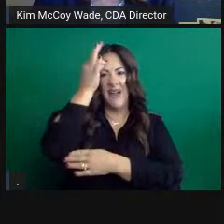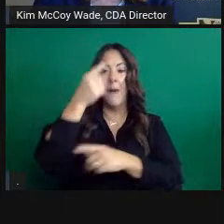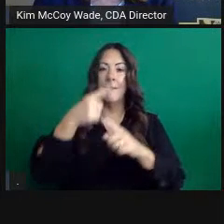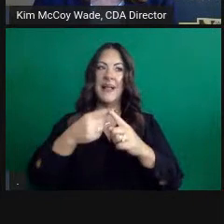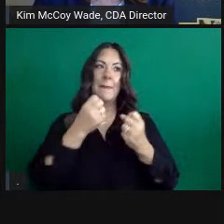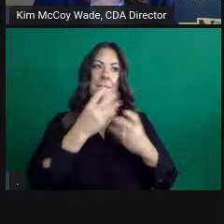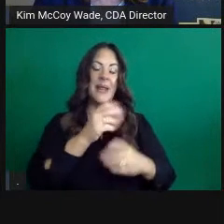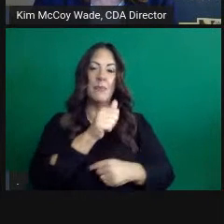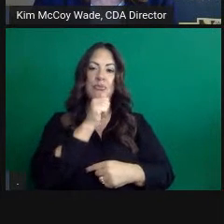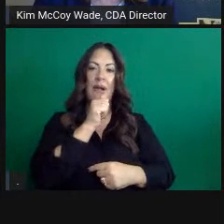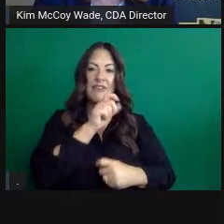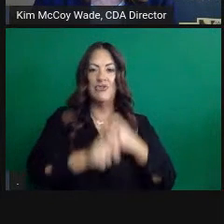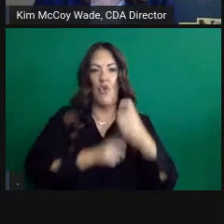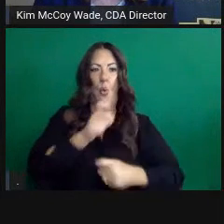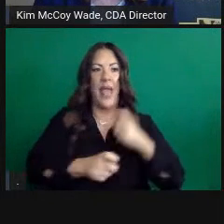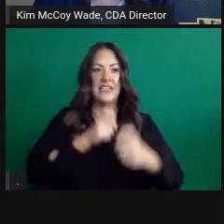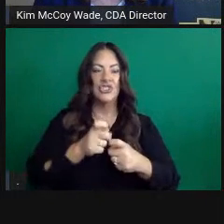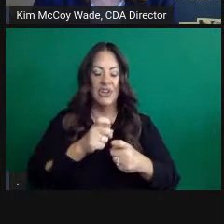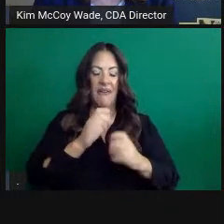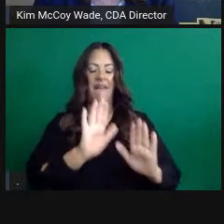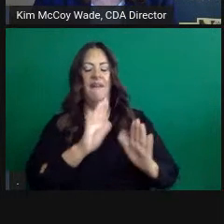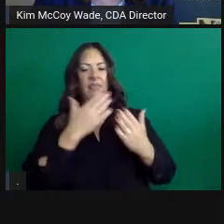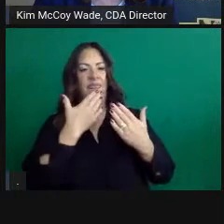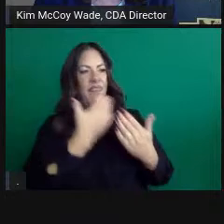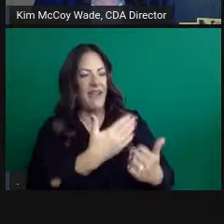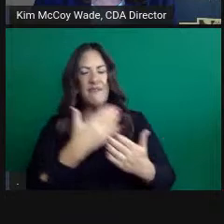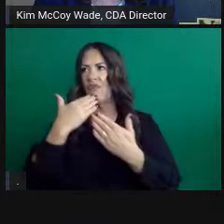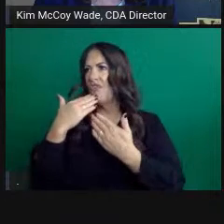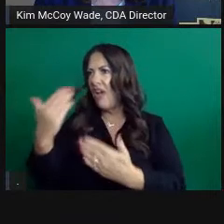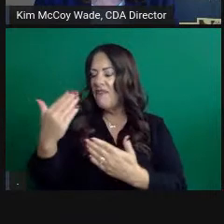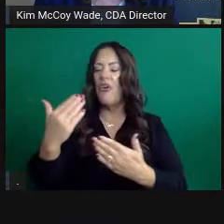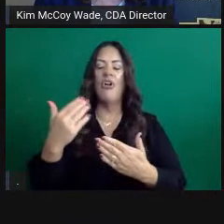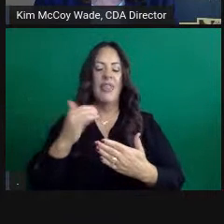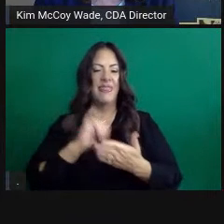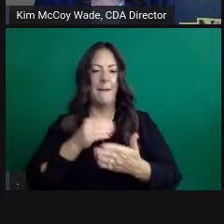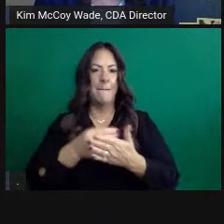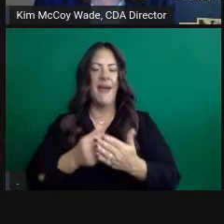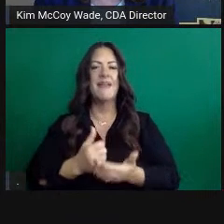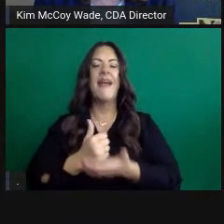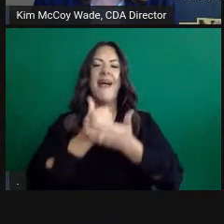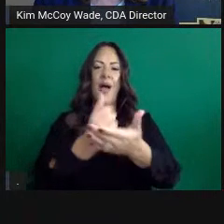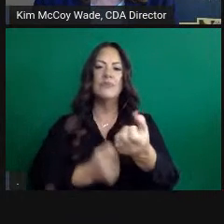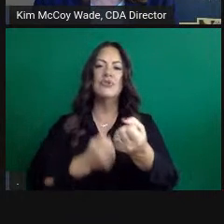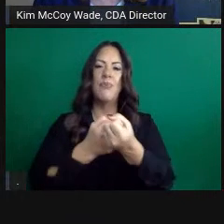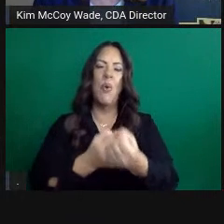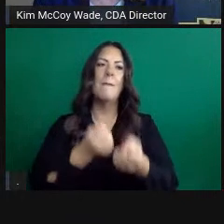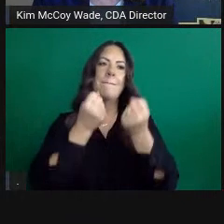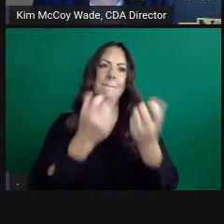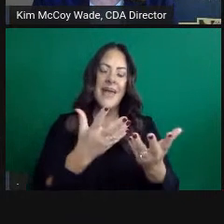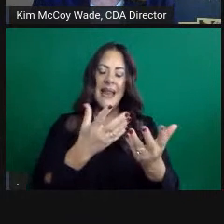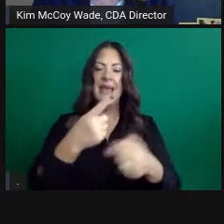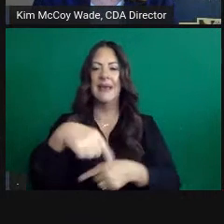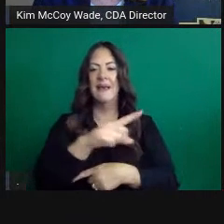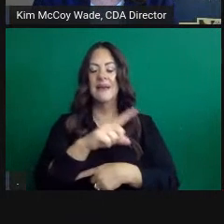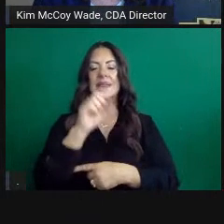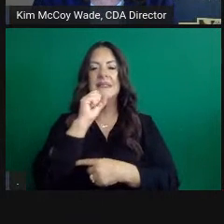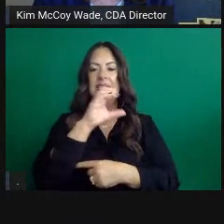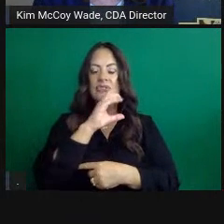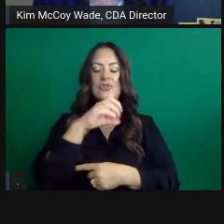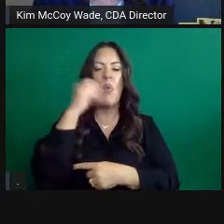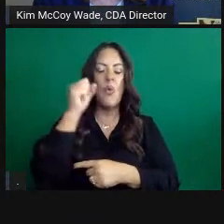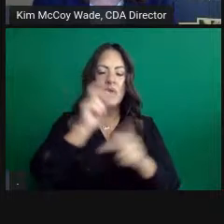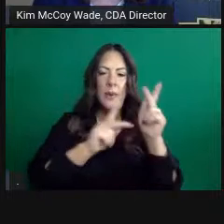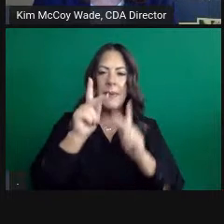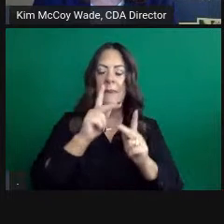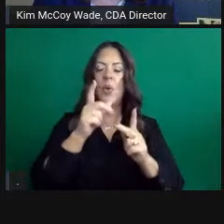donation partnerships that we're so grateful for, so that we can support more older adults in staying connected with telehealth, with chats